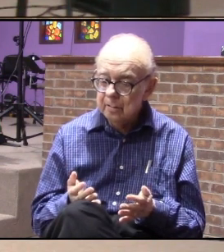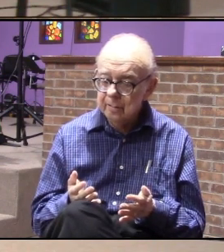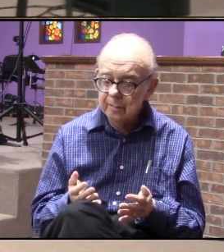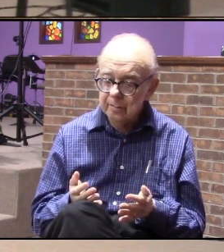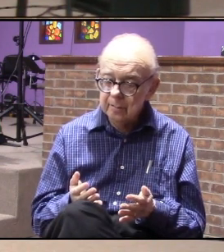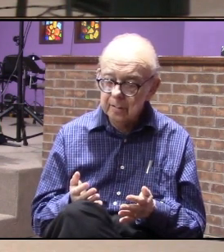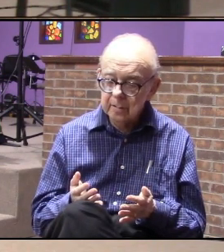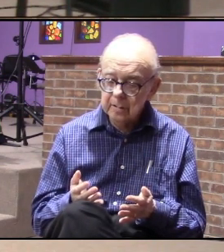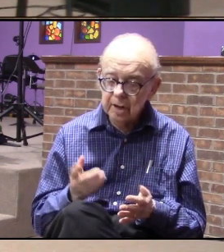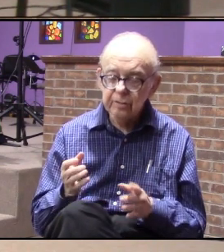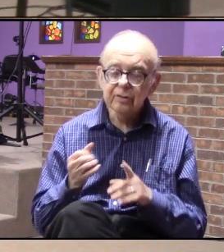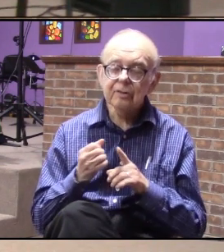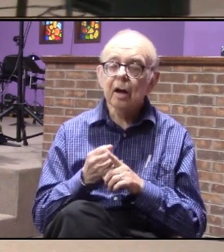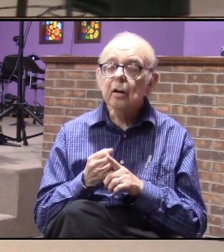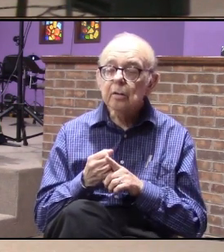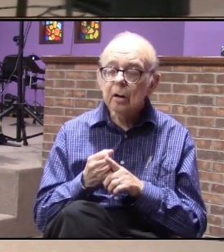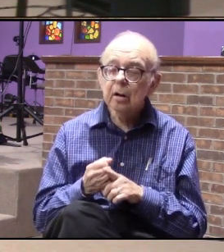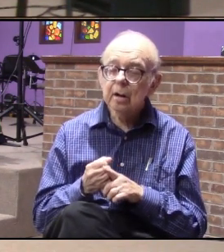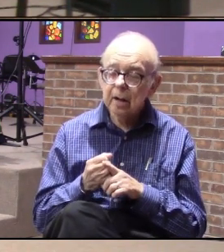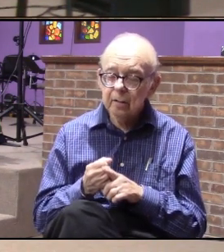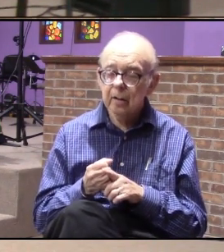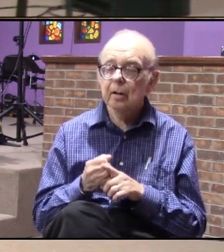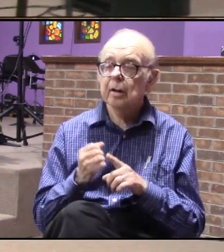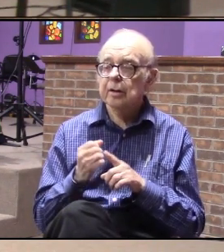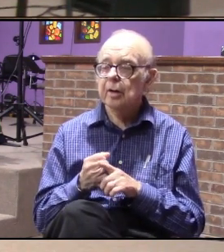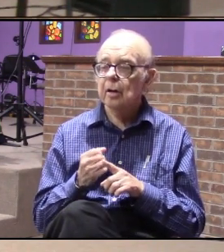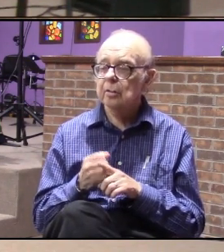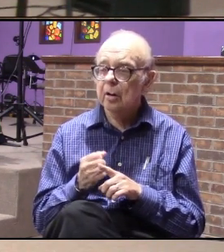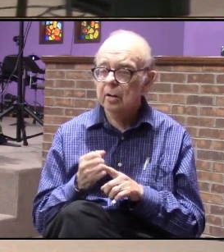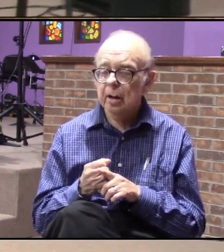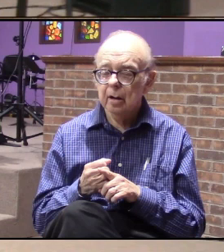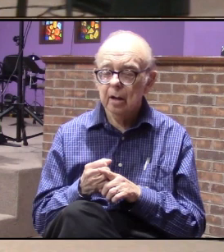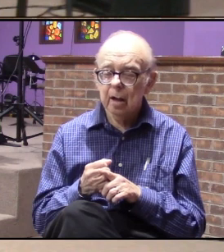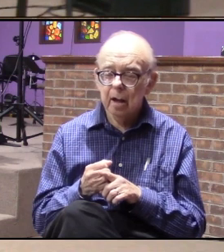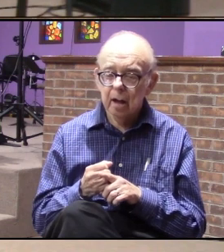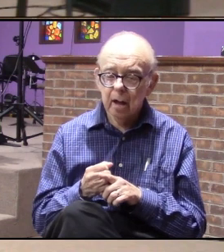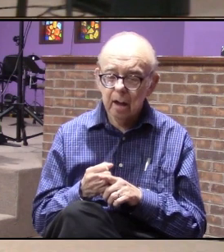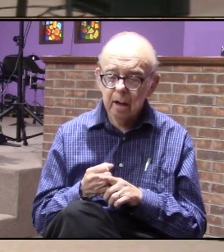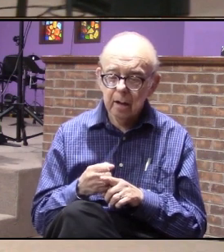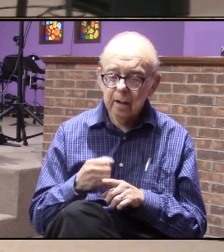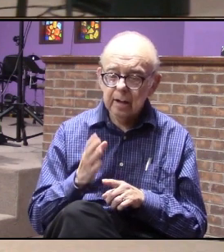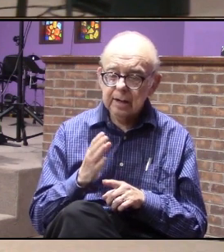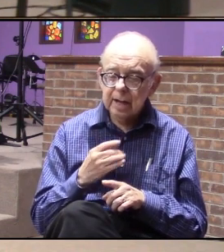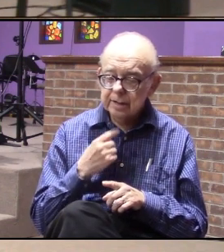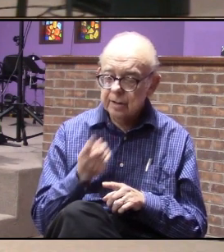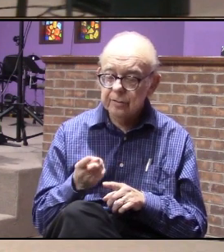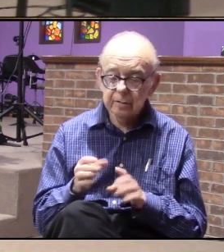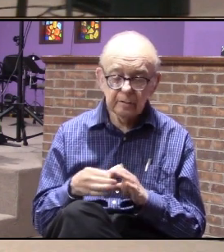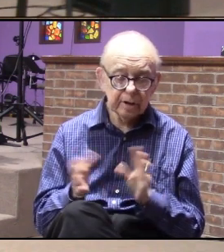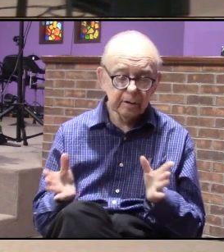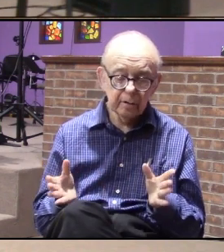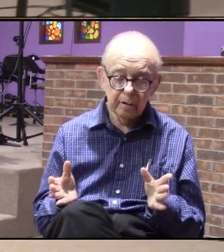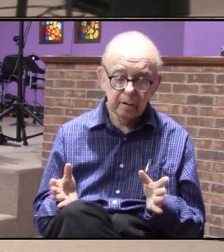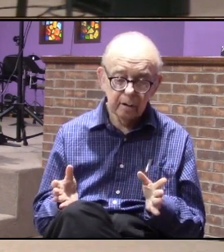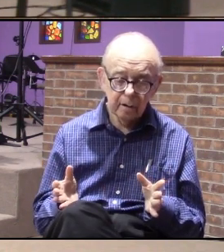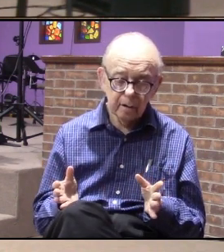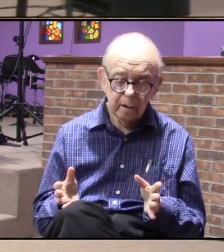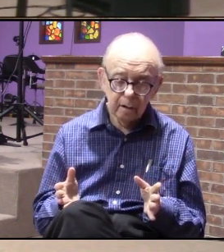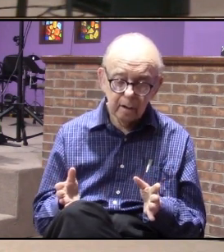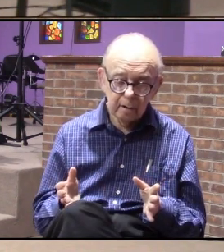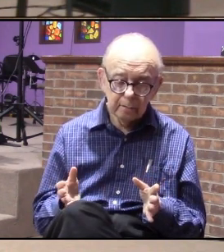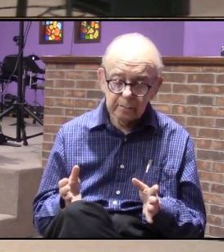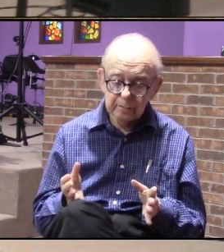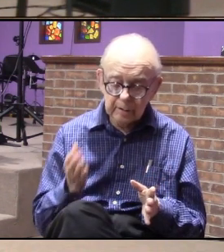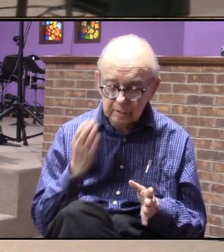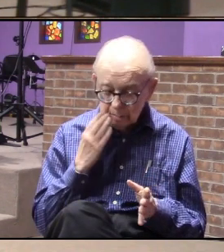and you just held on, and you held on, and he keeps telling you to let it go as it's frozen, you